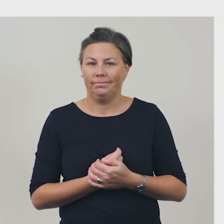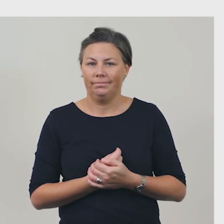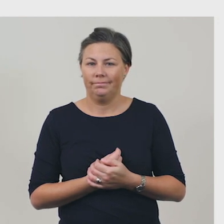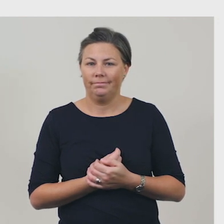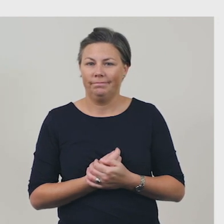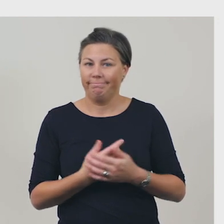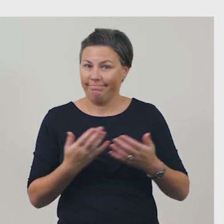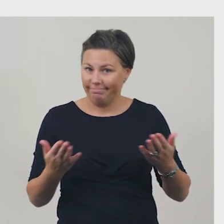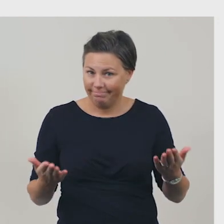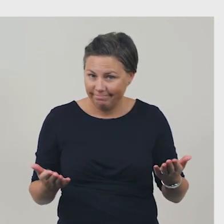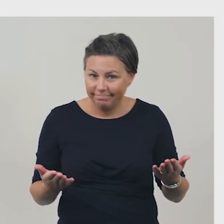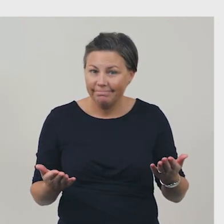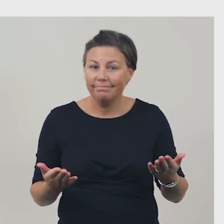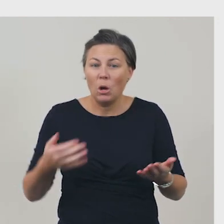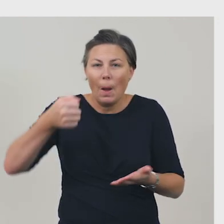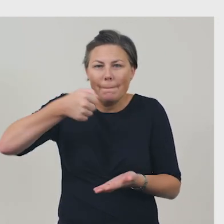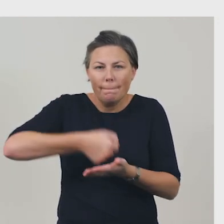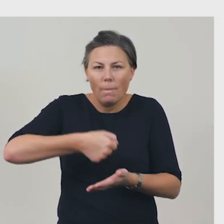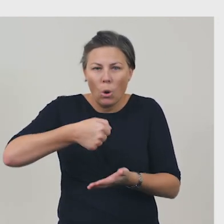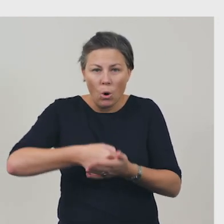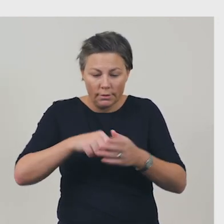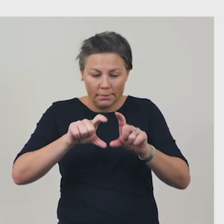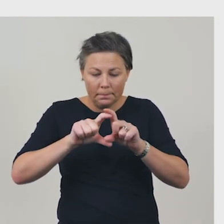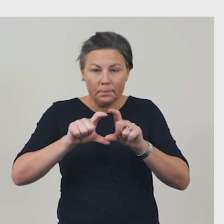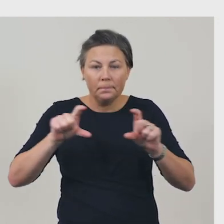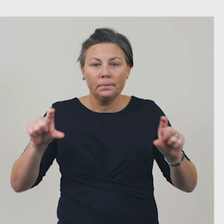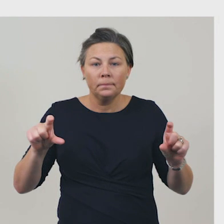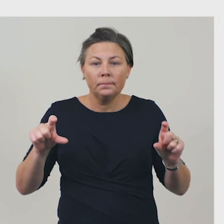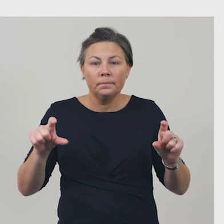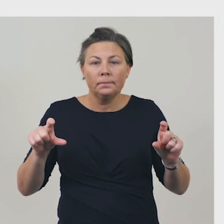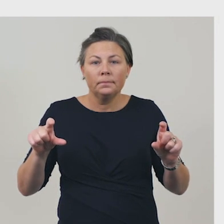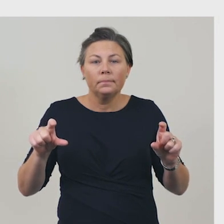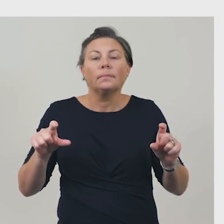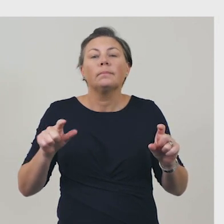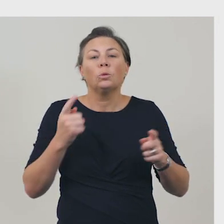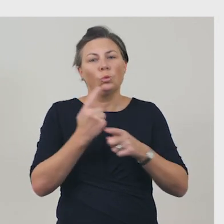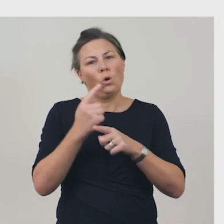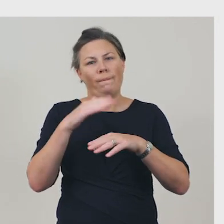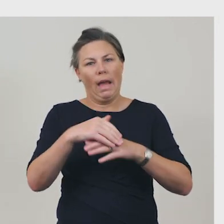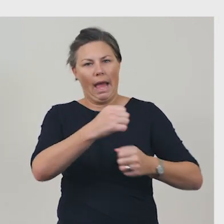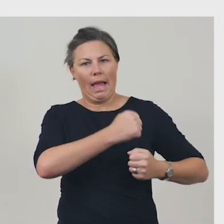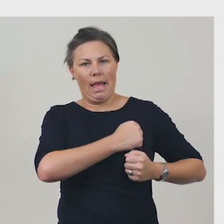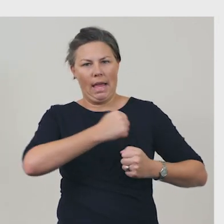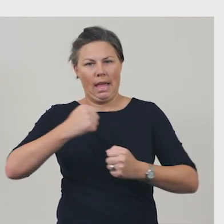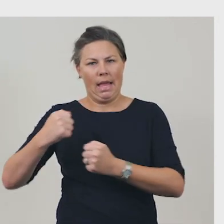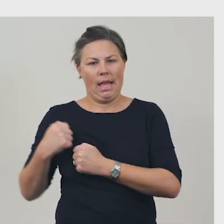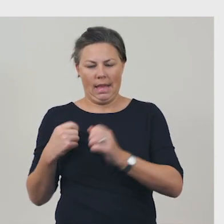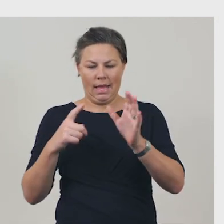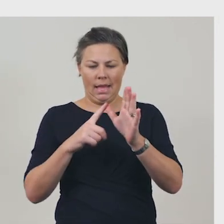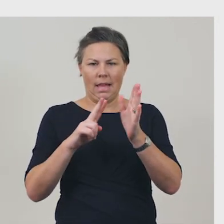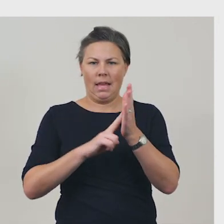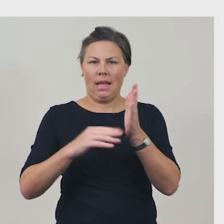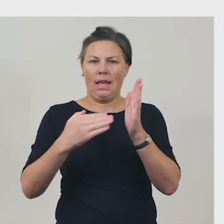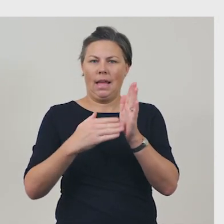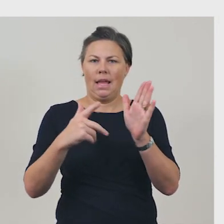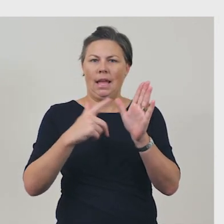That's right. If we look at the last paragraph, we see that the author mentions attending the Anzac Dawn service